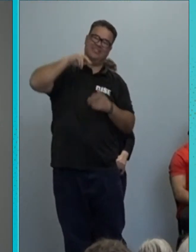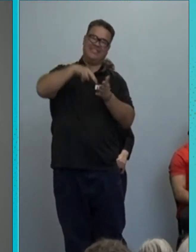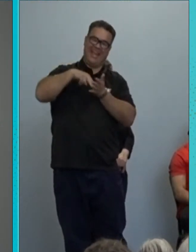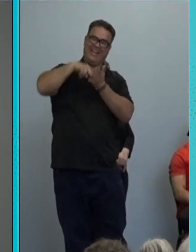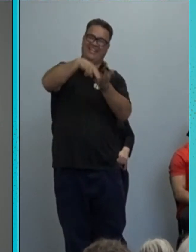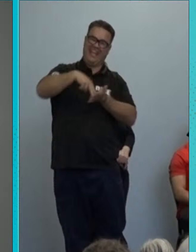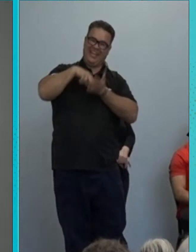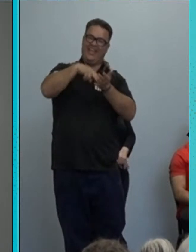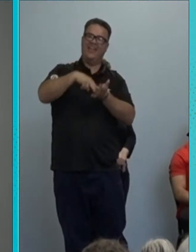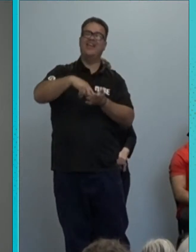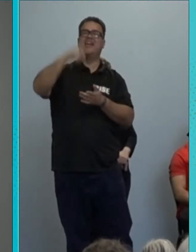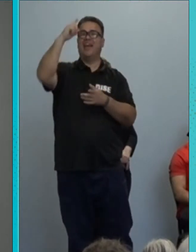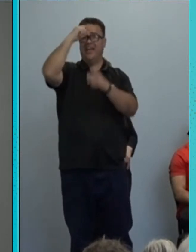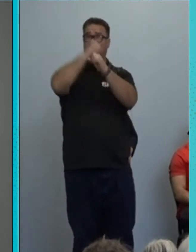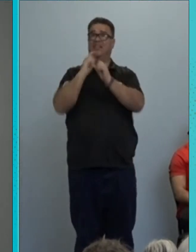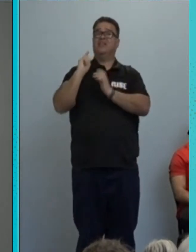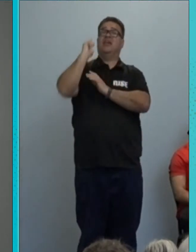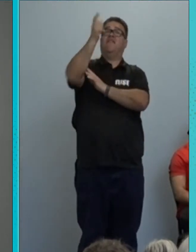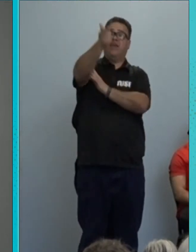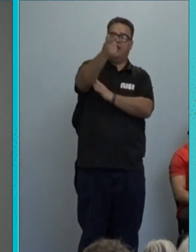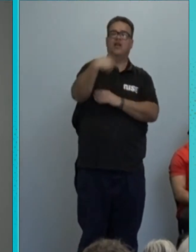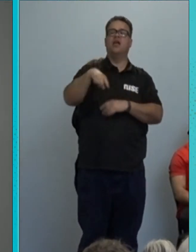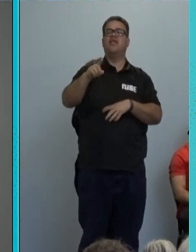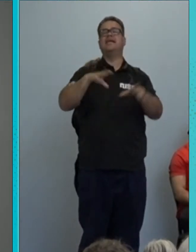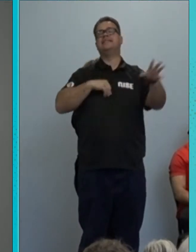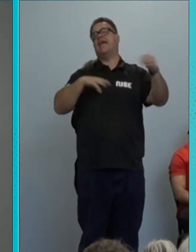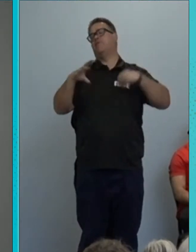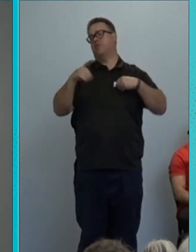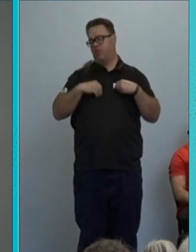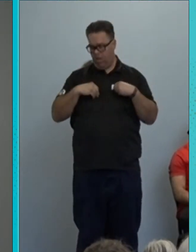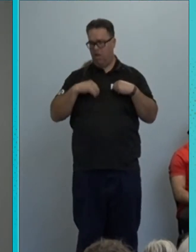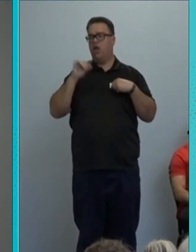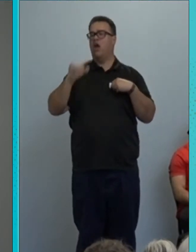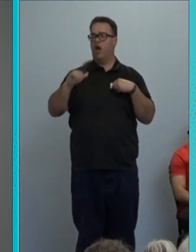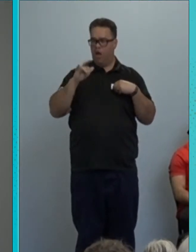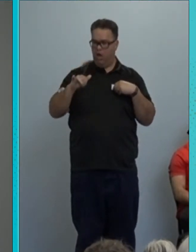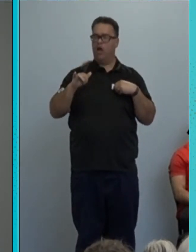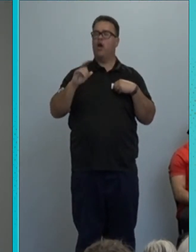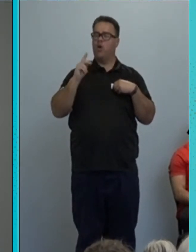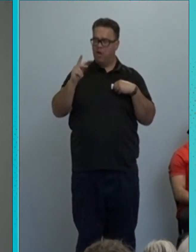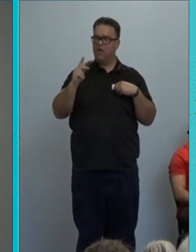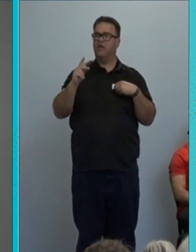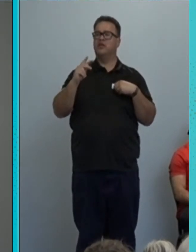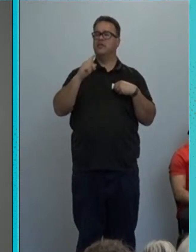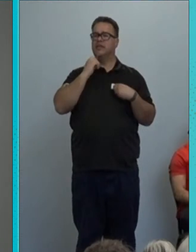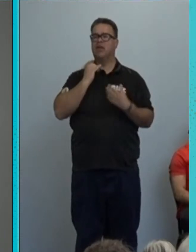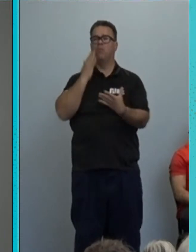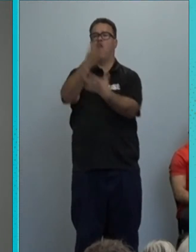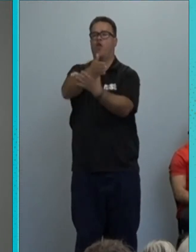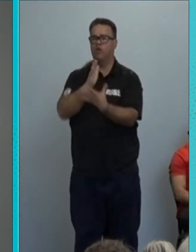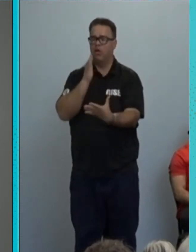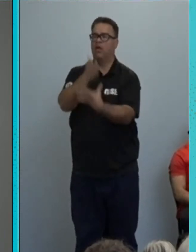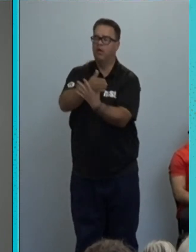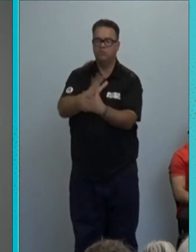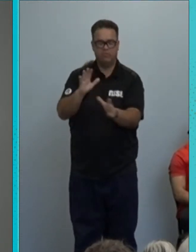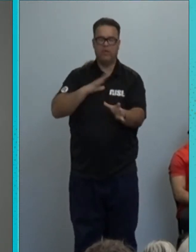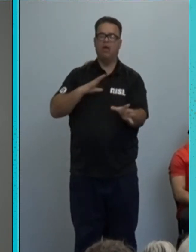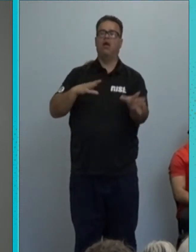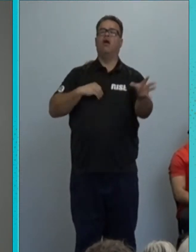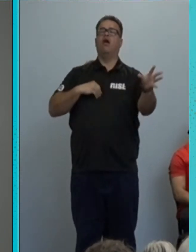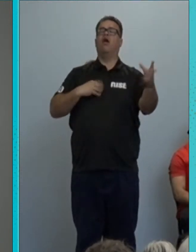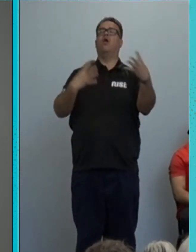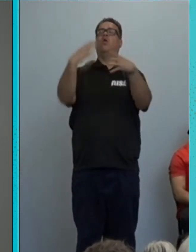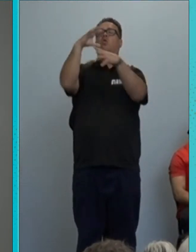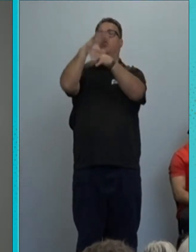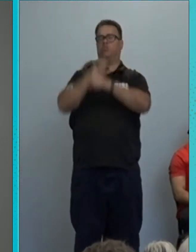And I think eventually they accepted this intrusion into their